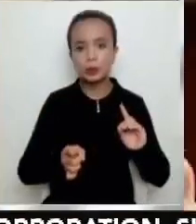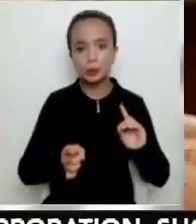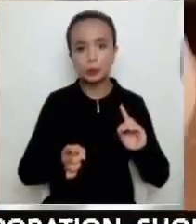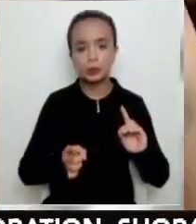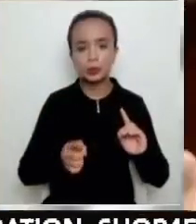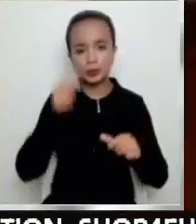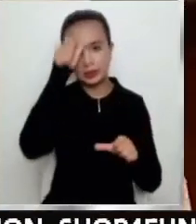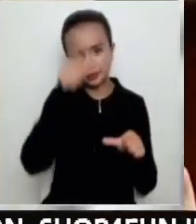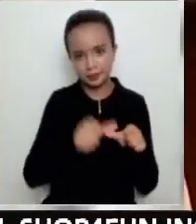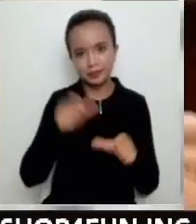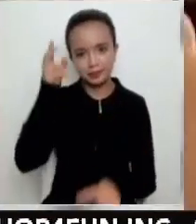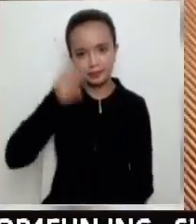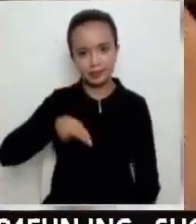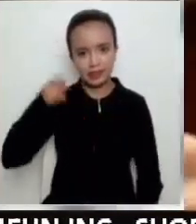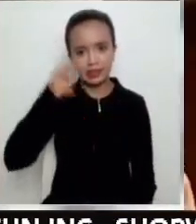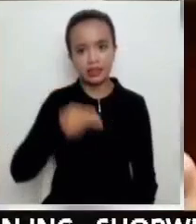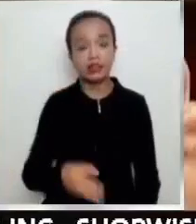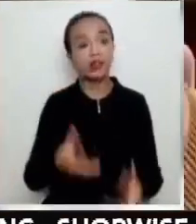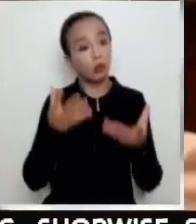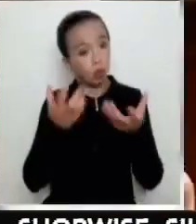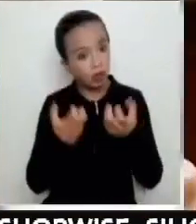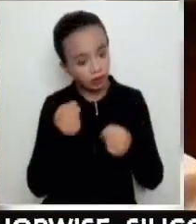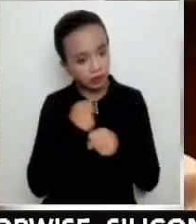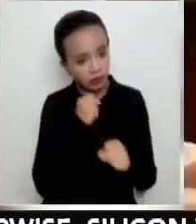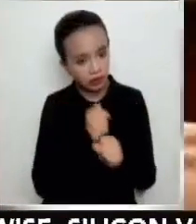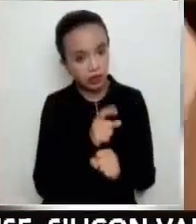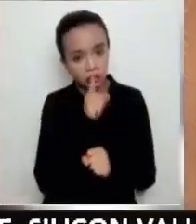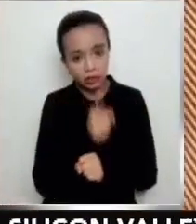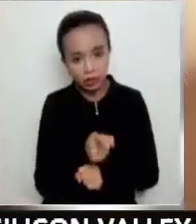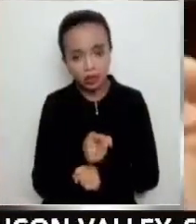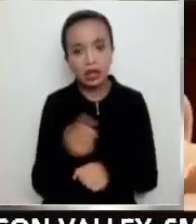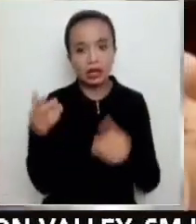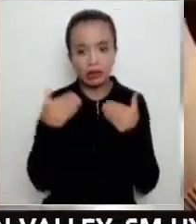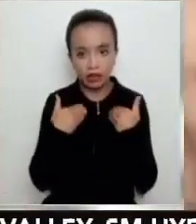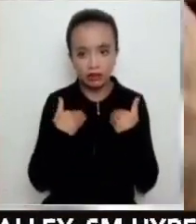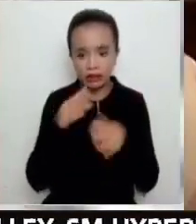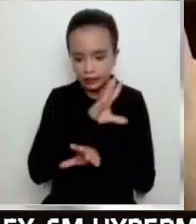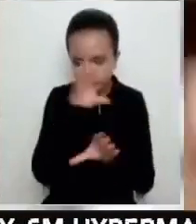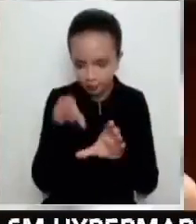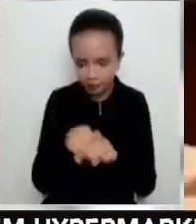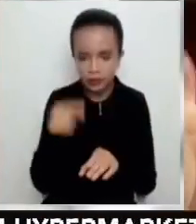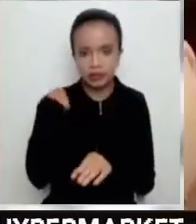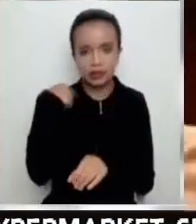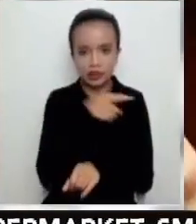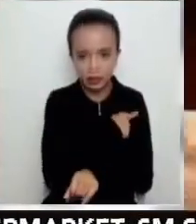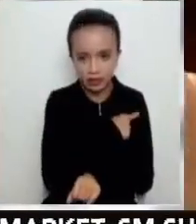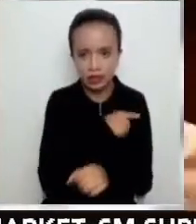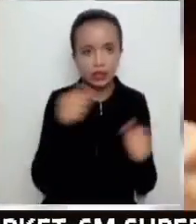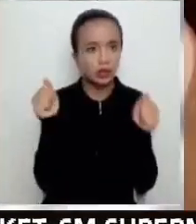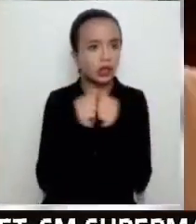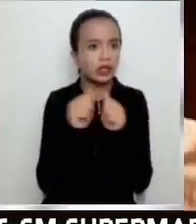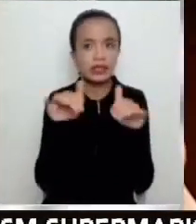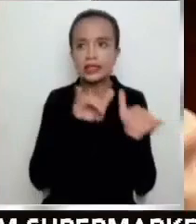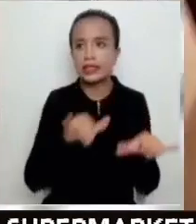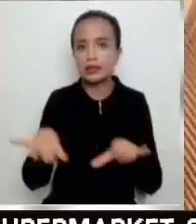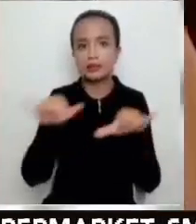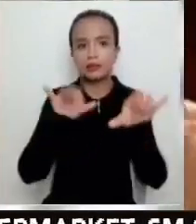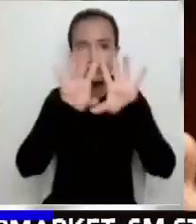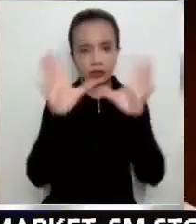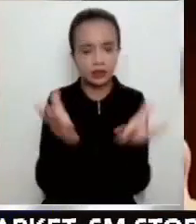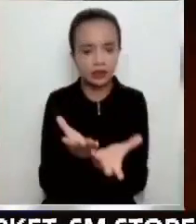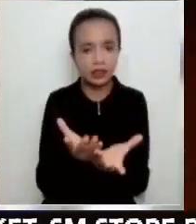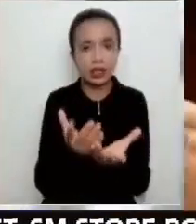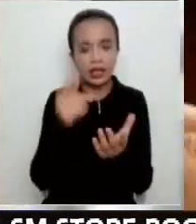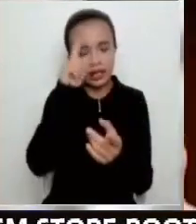We want to make sure that the titles that we do have on our platform are at par with the world, and we believe that Love Before Sunrise